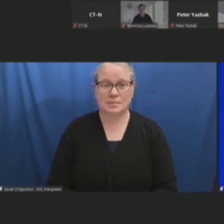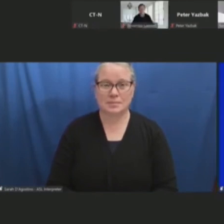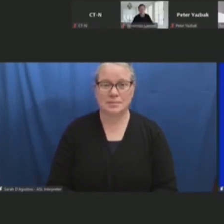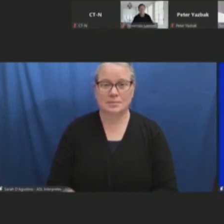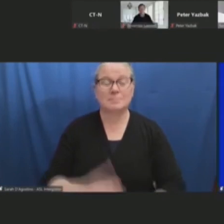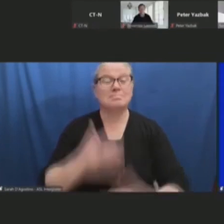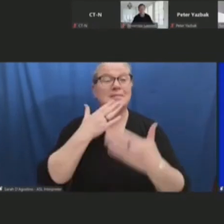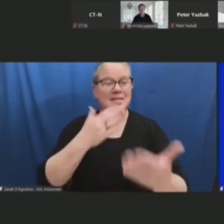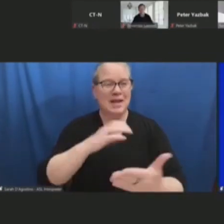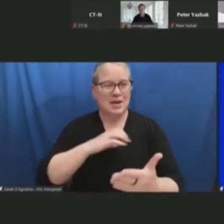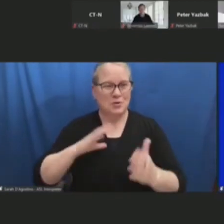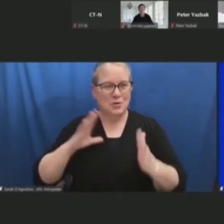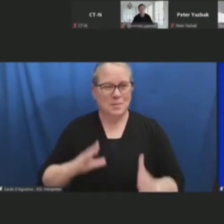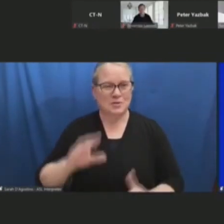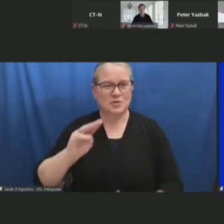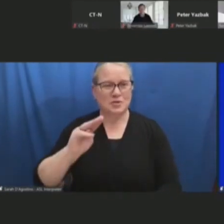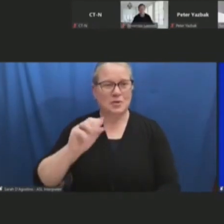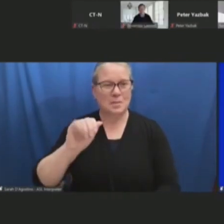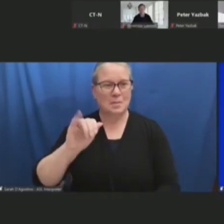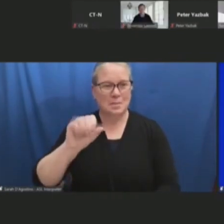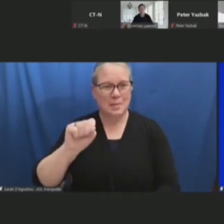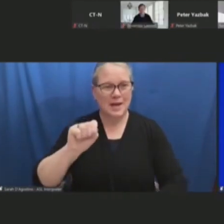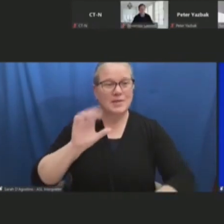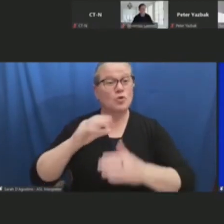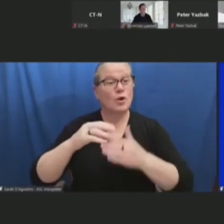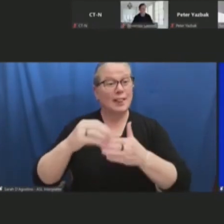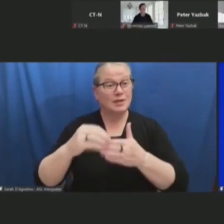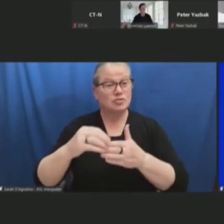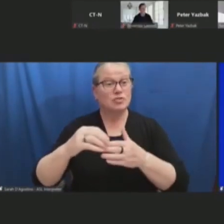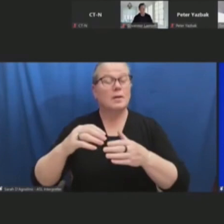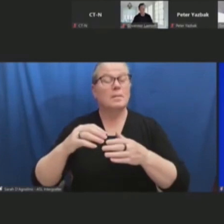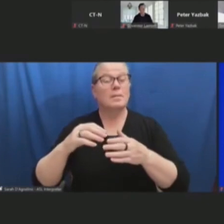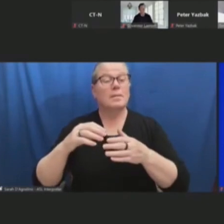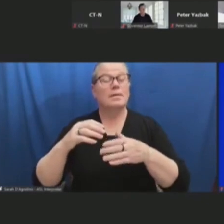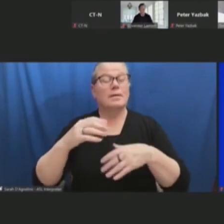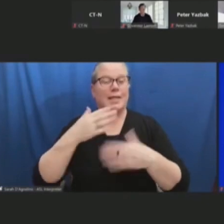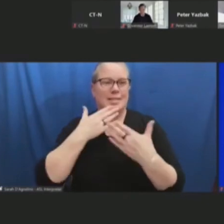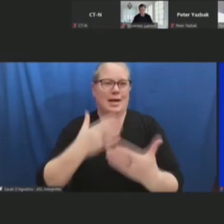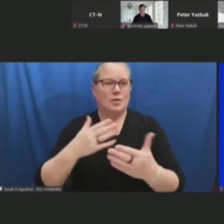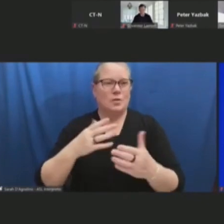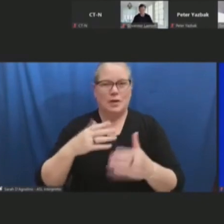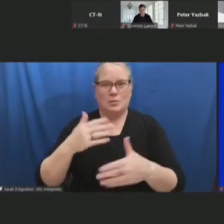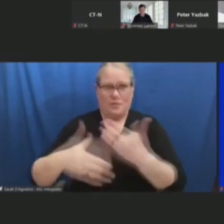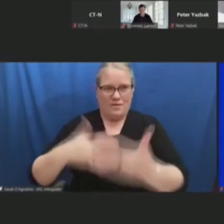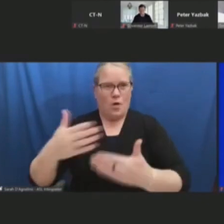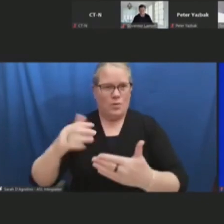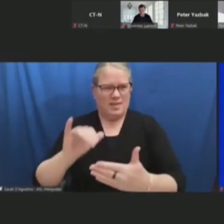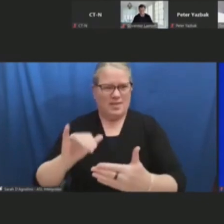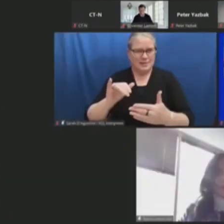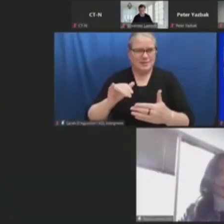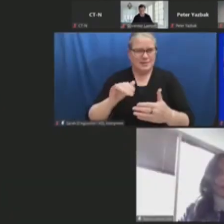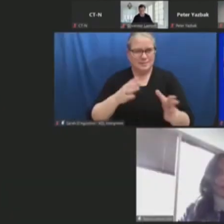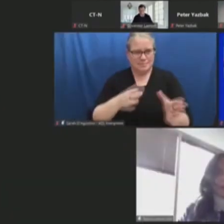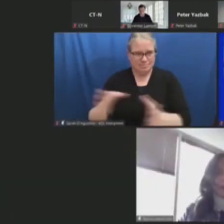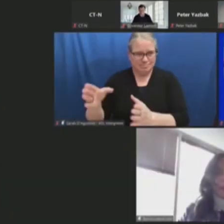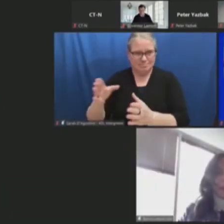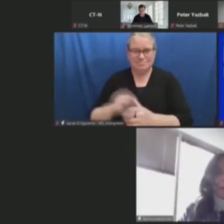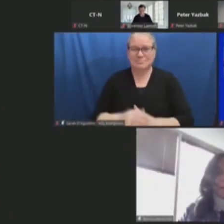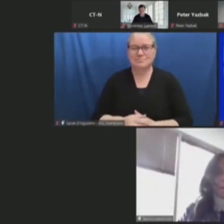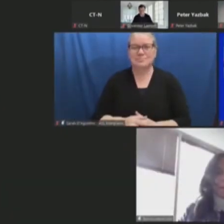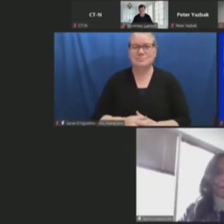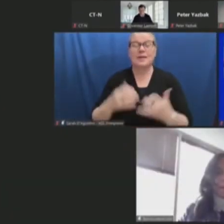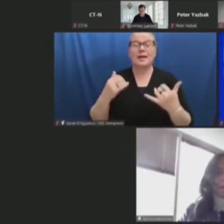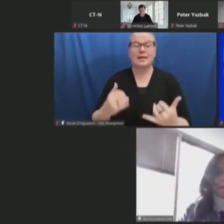Thank you, Commissioner Mays, and thank you for your leadership and guidance as we move forward in this direction. At this point, I'm going to turn